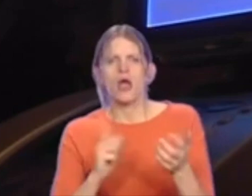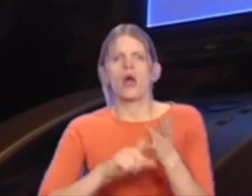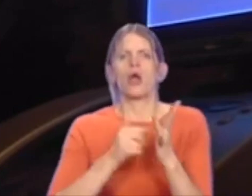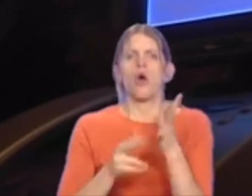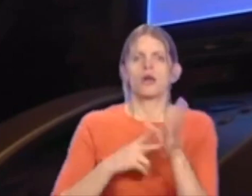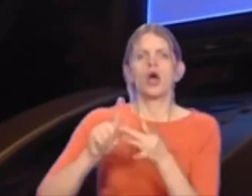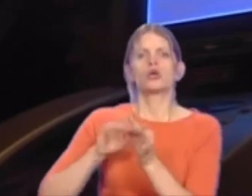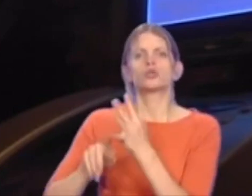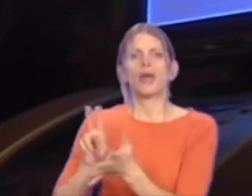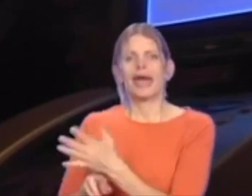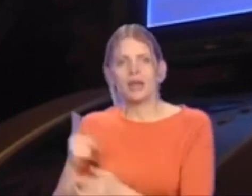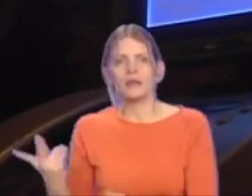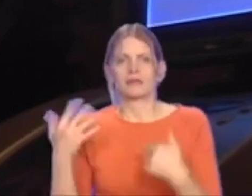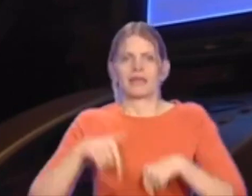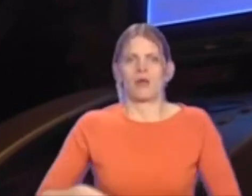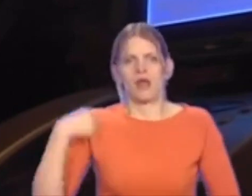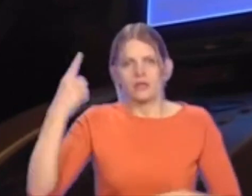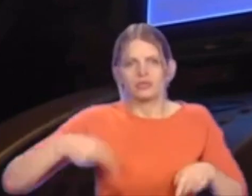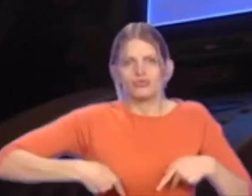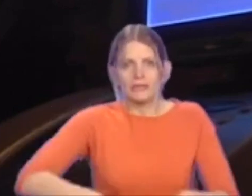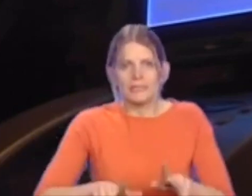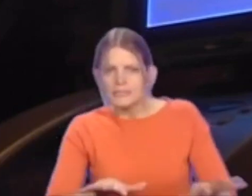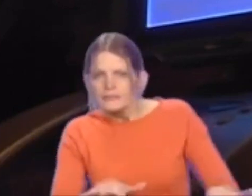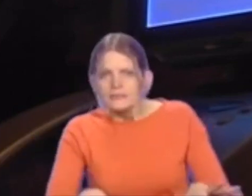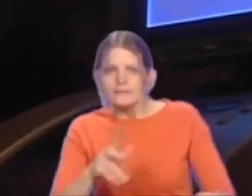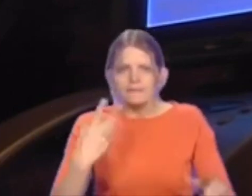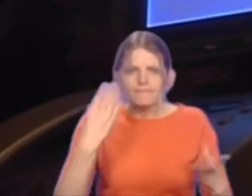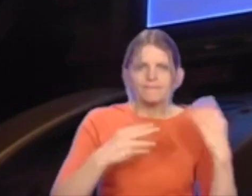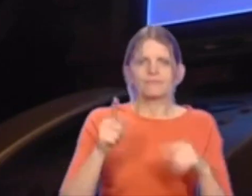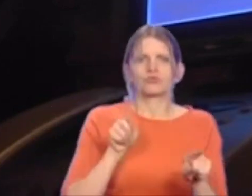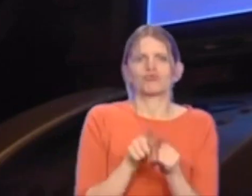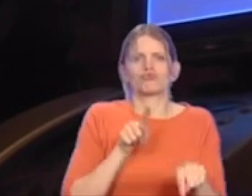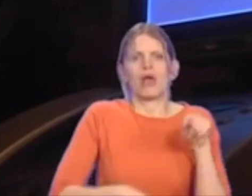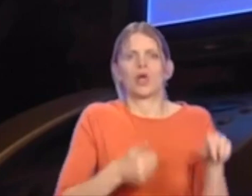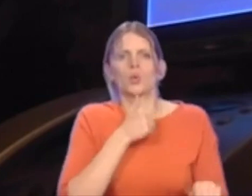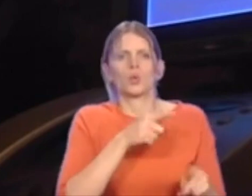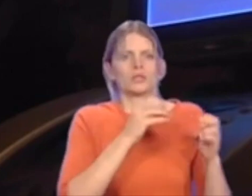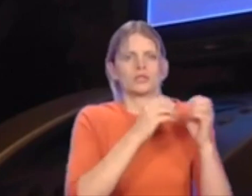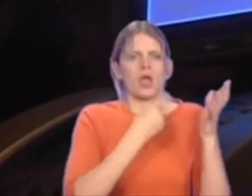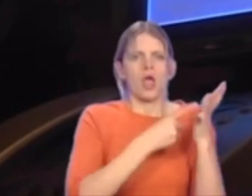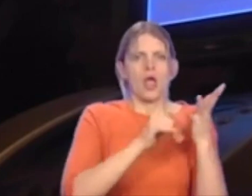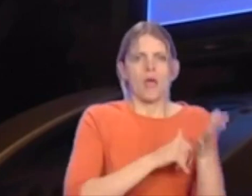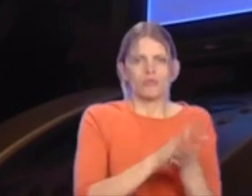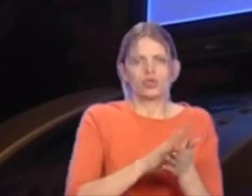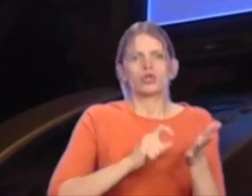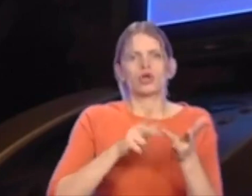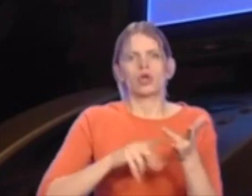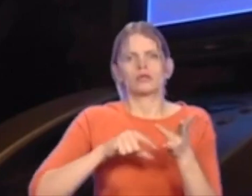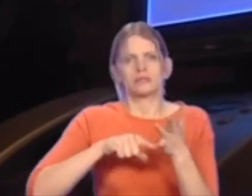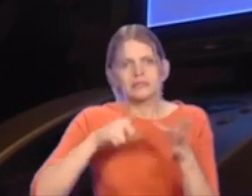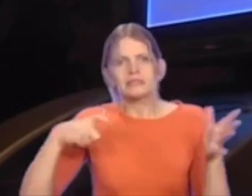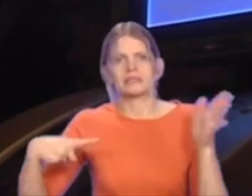the discreet art of the brush contact, a fleeting rendezvous which requires careful preparation so it can be performed even under